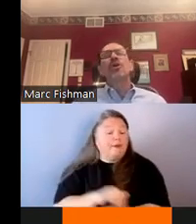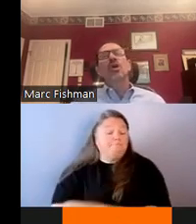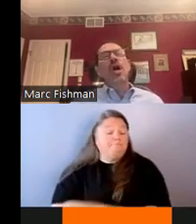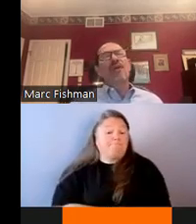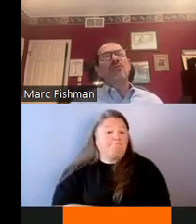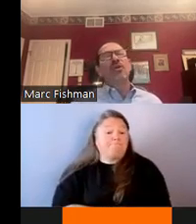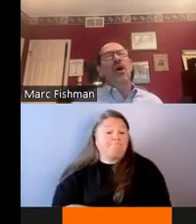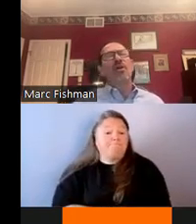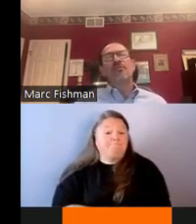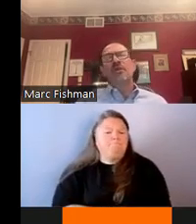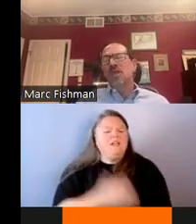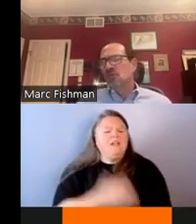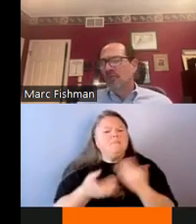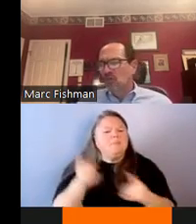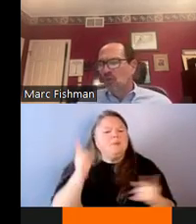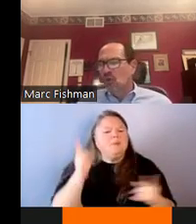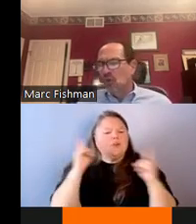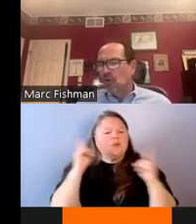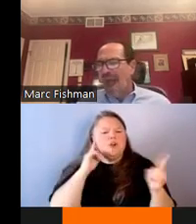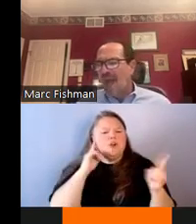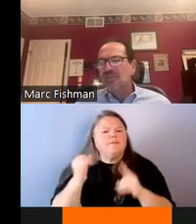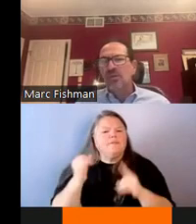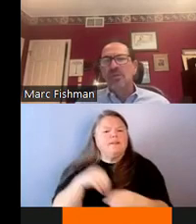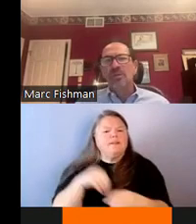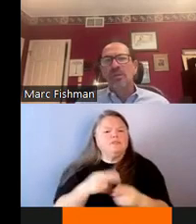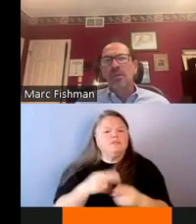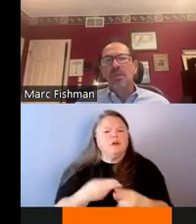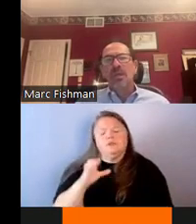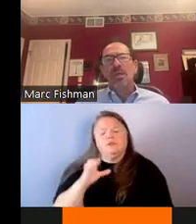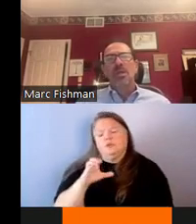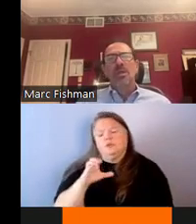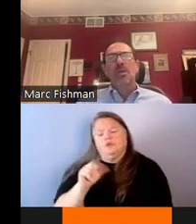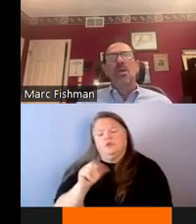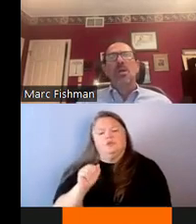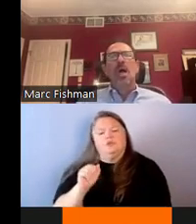You may have heard of the intervention called CRAFT.